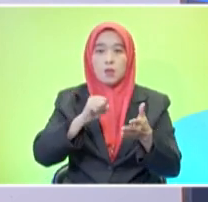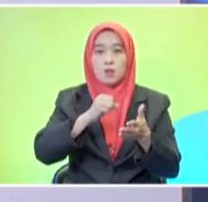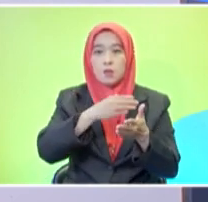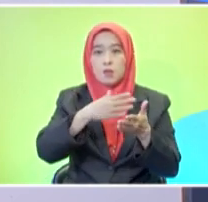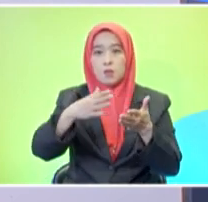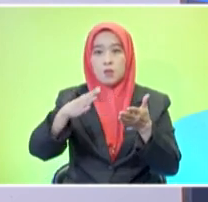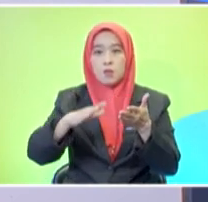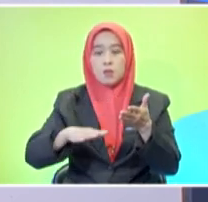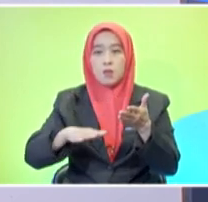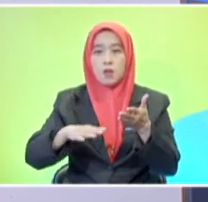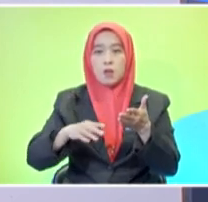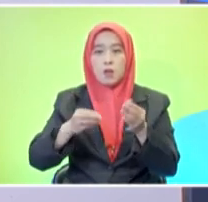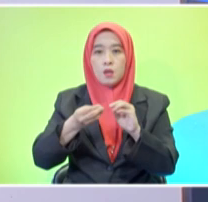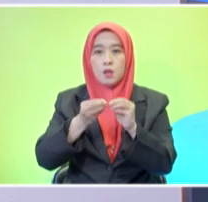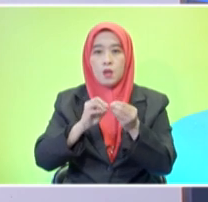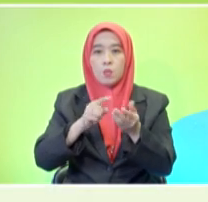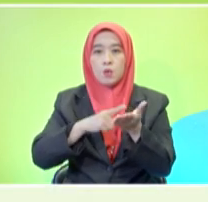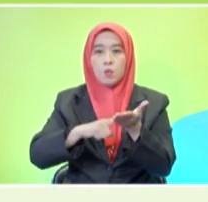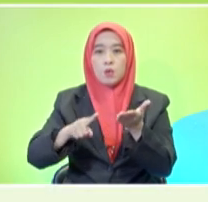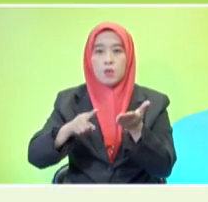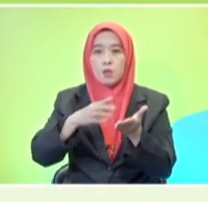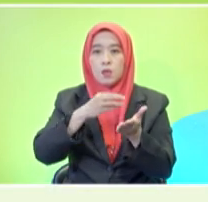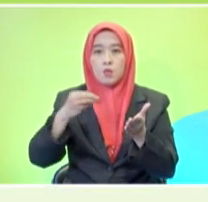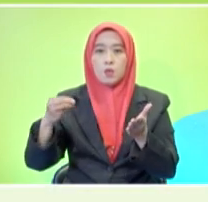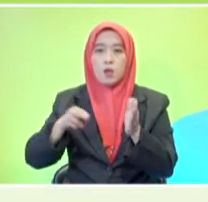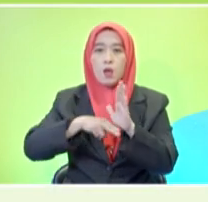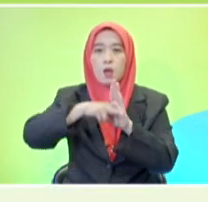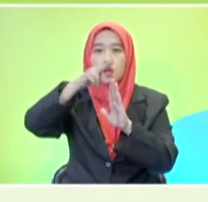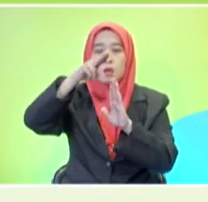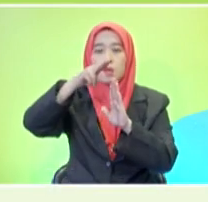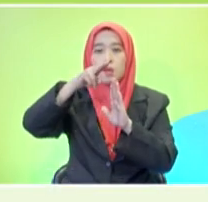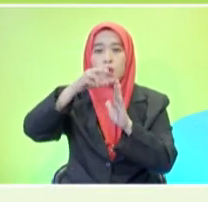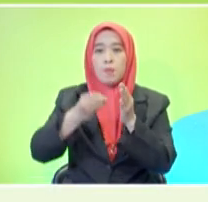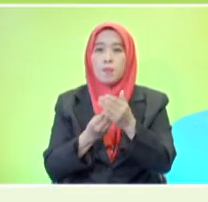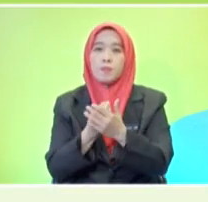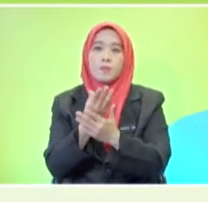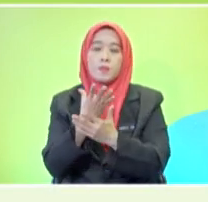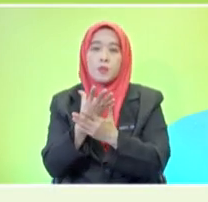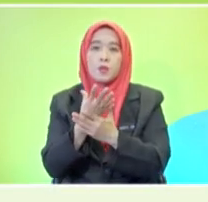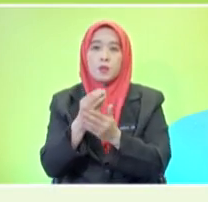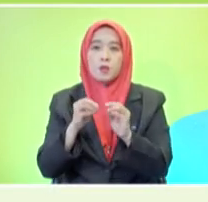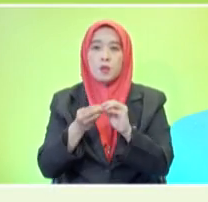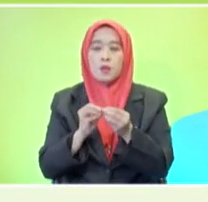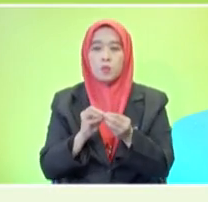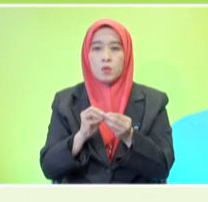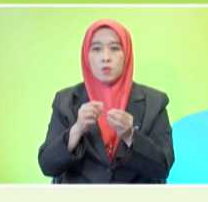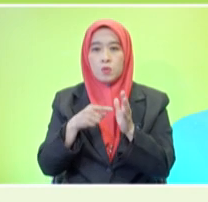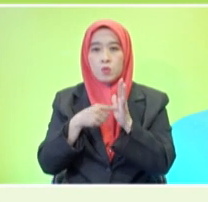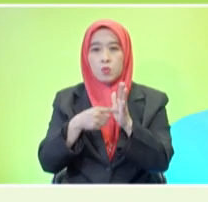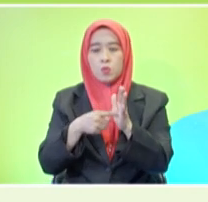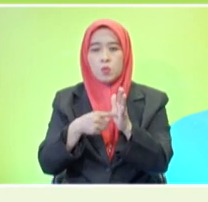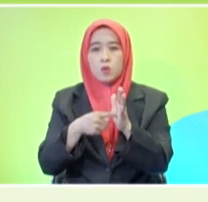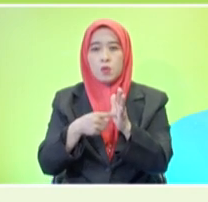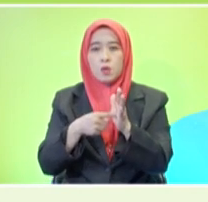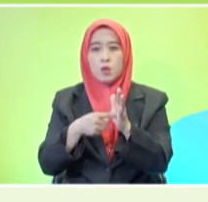So number of weeks and height of the plant. Okay, the number of weeks shows that it is a manipulated variable, which means